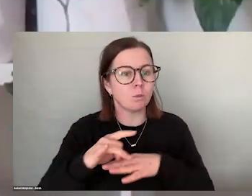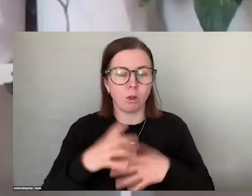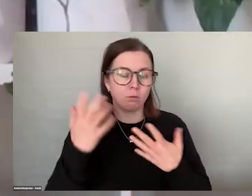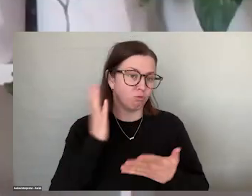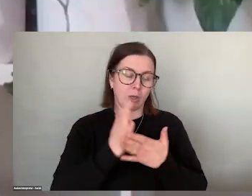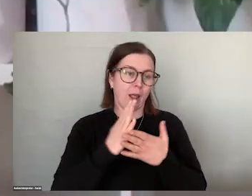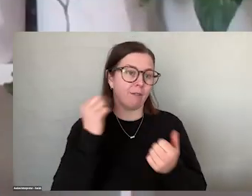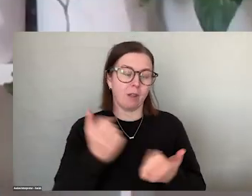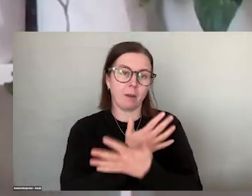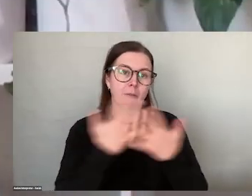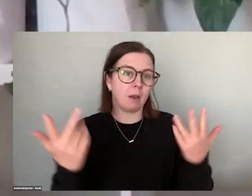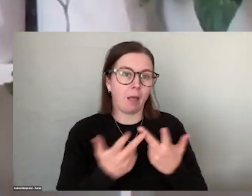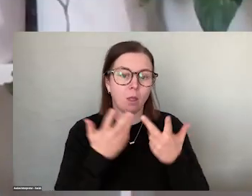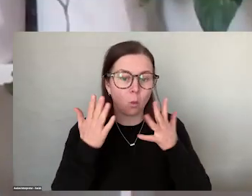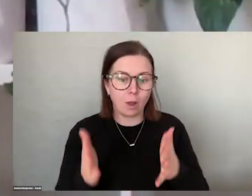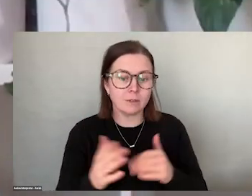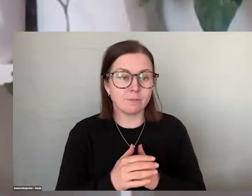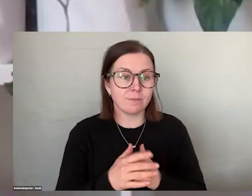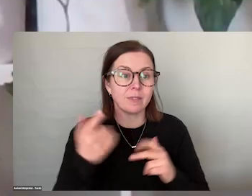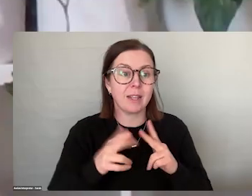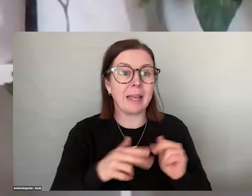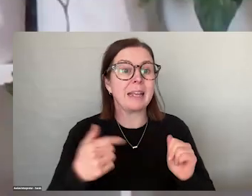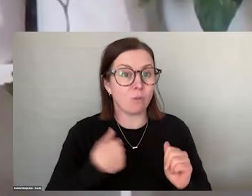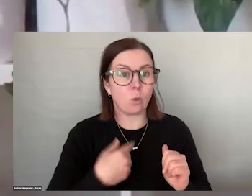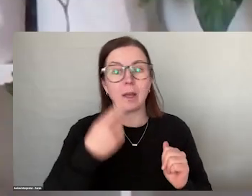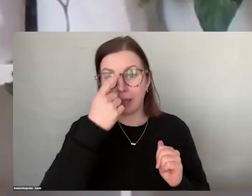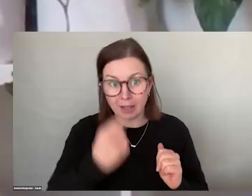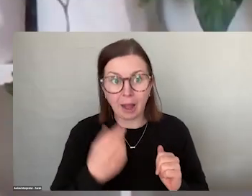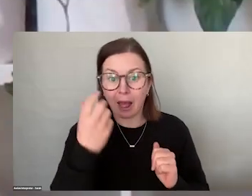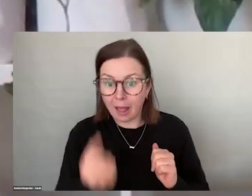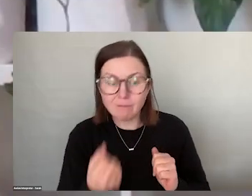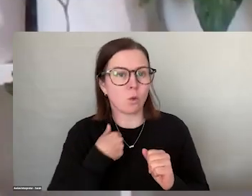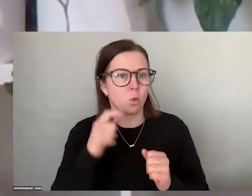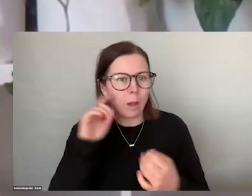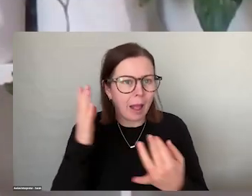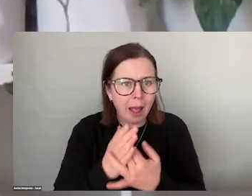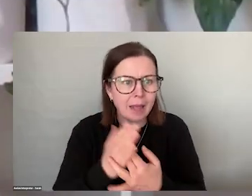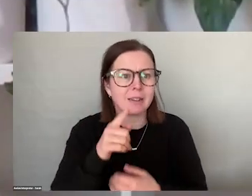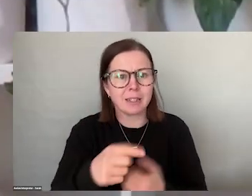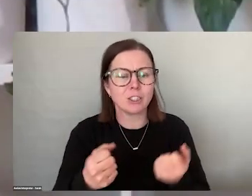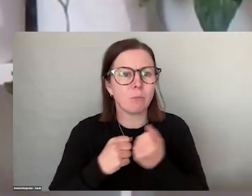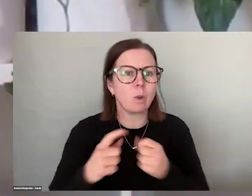ways that if we would have access to the supports a different way.